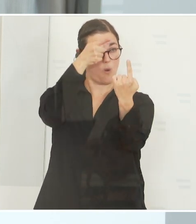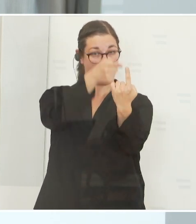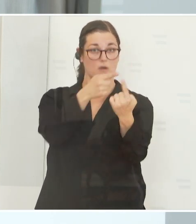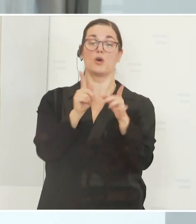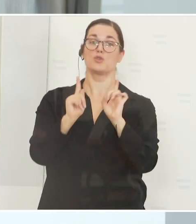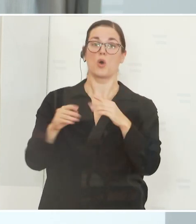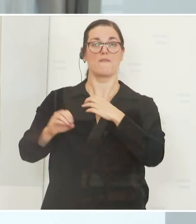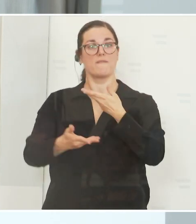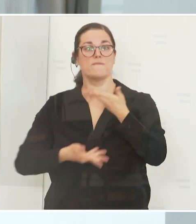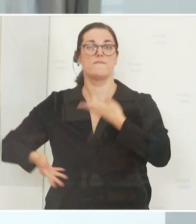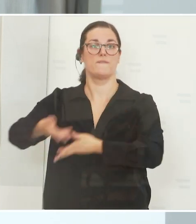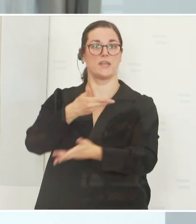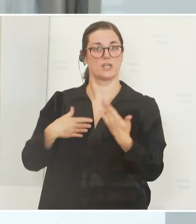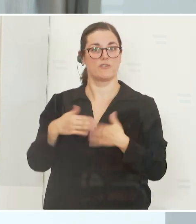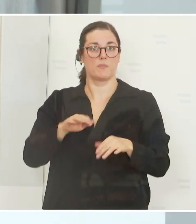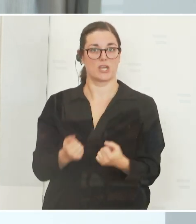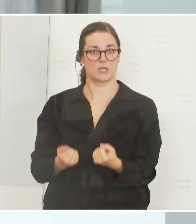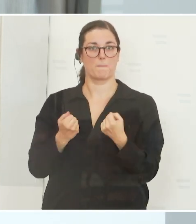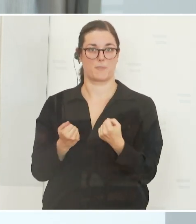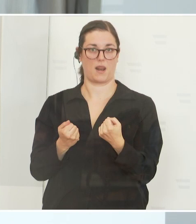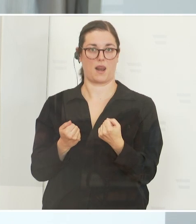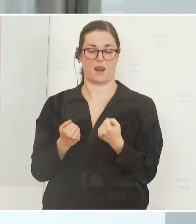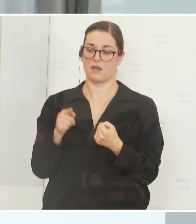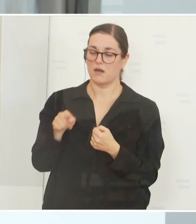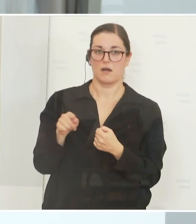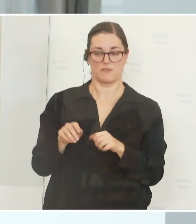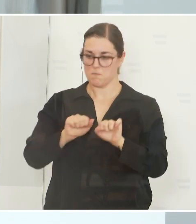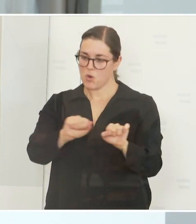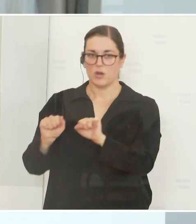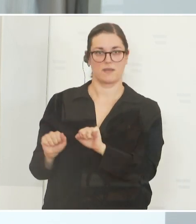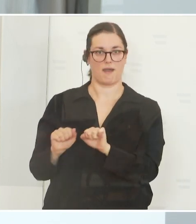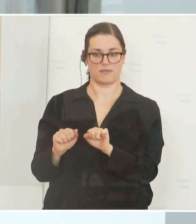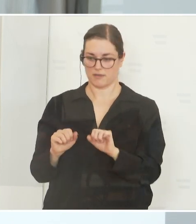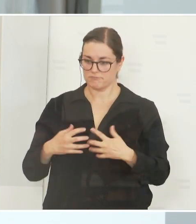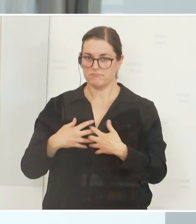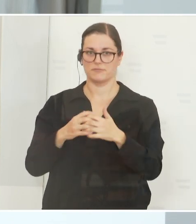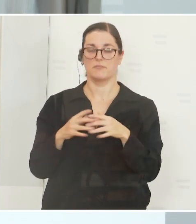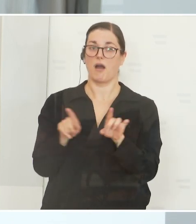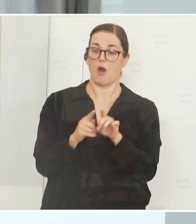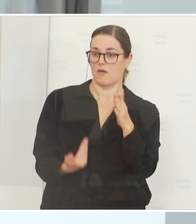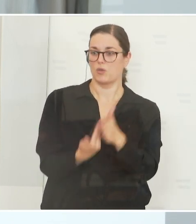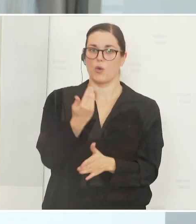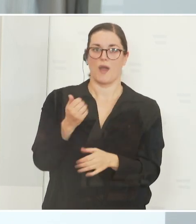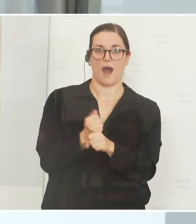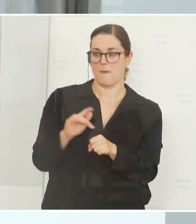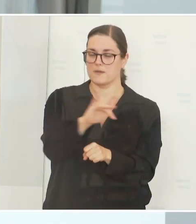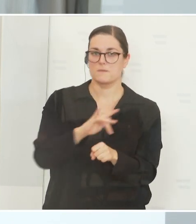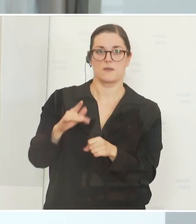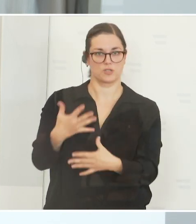economy, unlock the growth potential, create jobs, democratize the country's